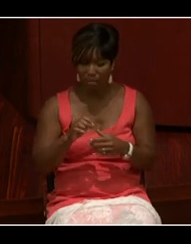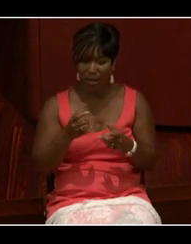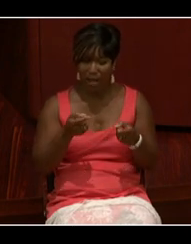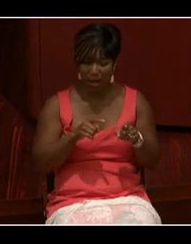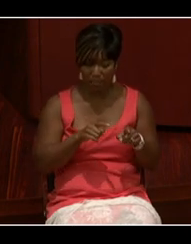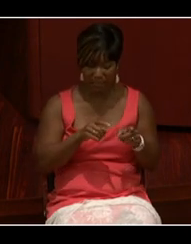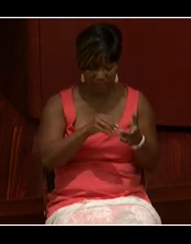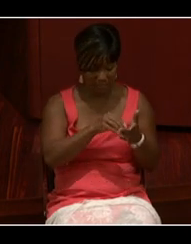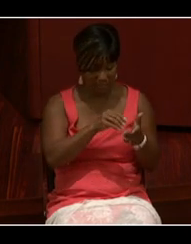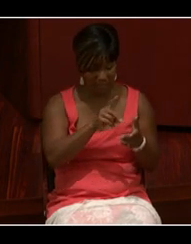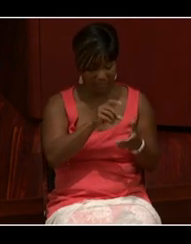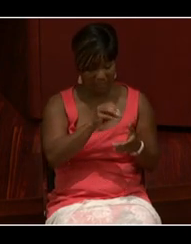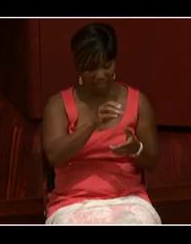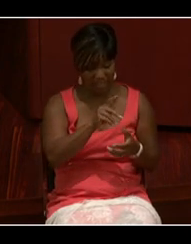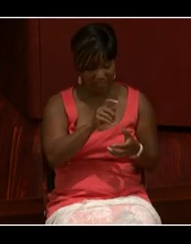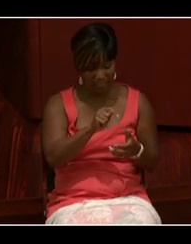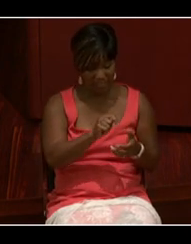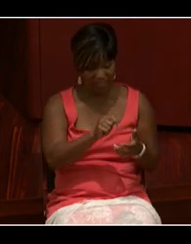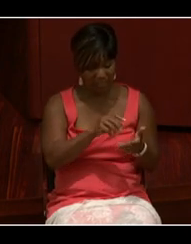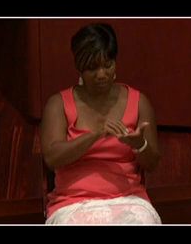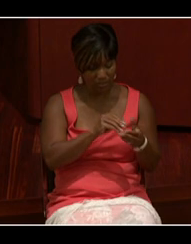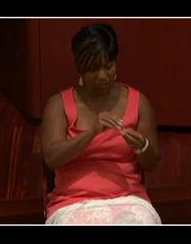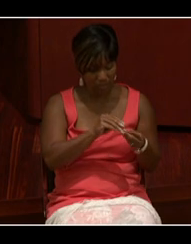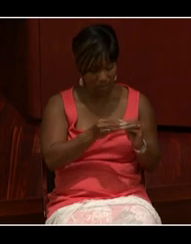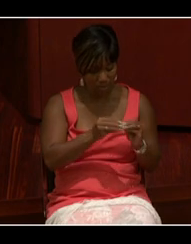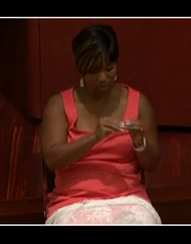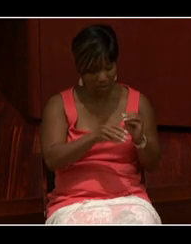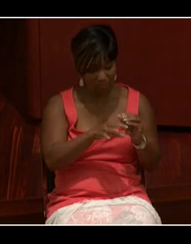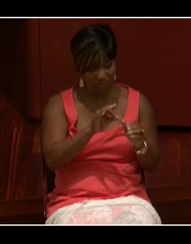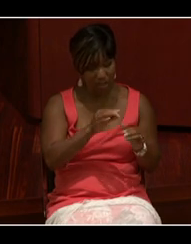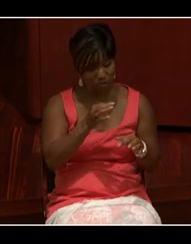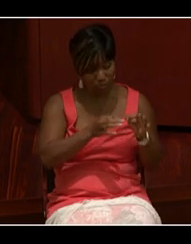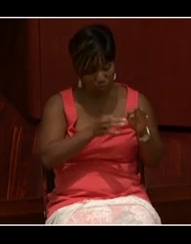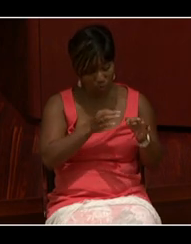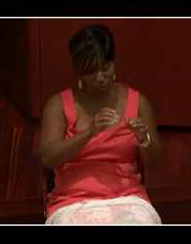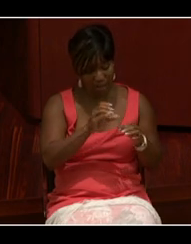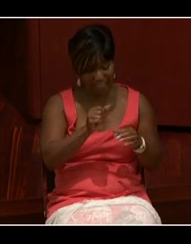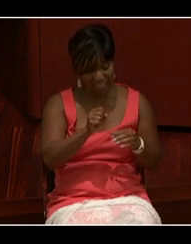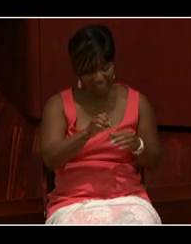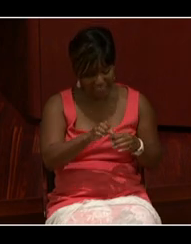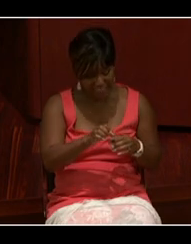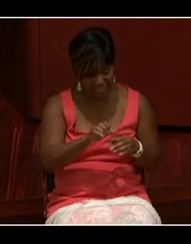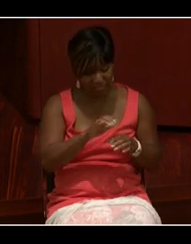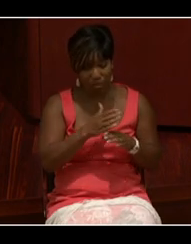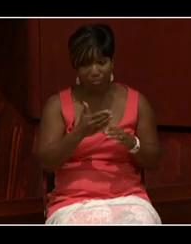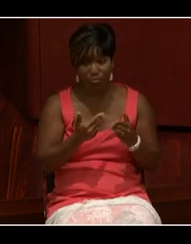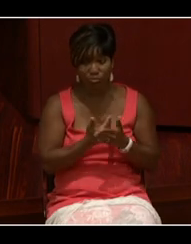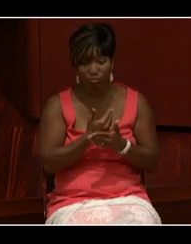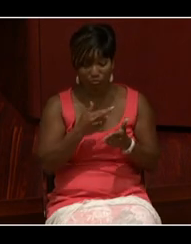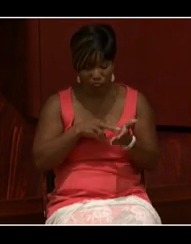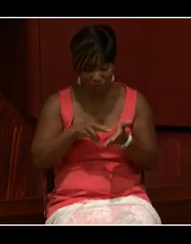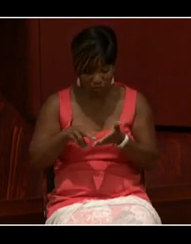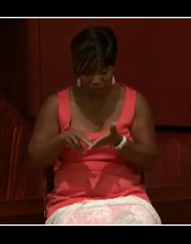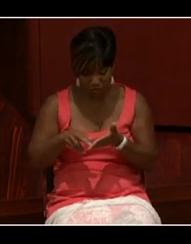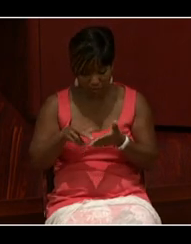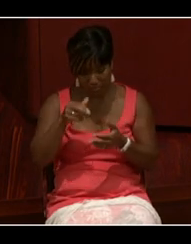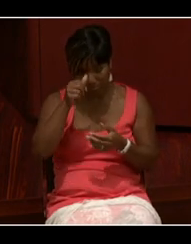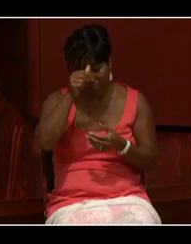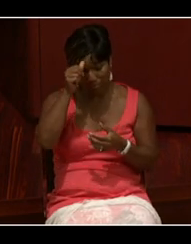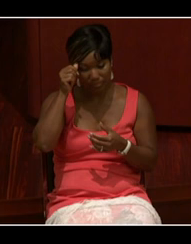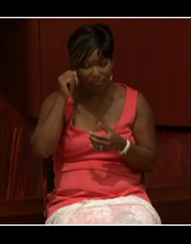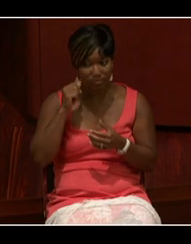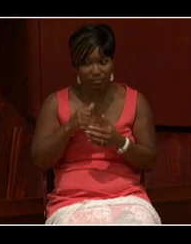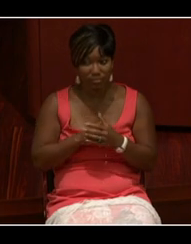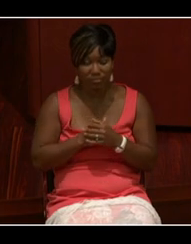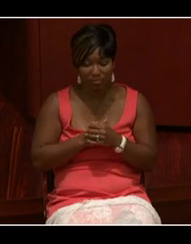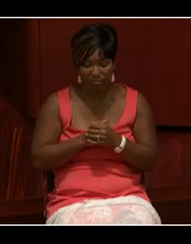used to find the court case, which will provide more information on the inmate's criminal history and open up new research leads.